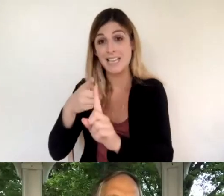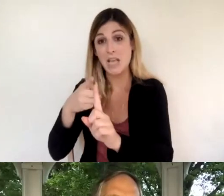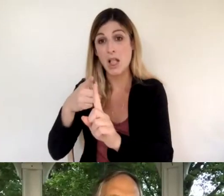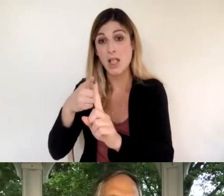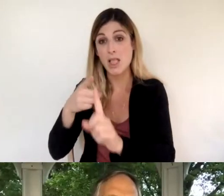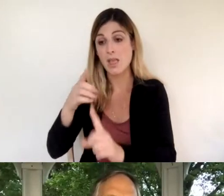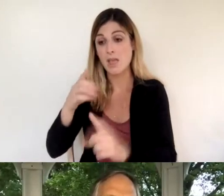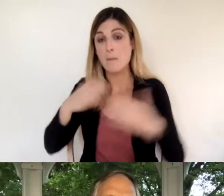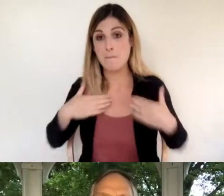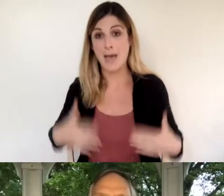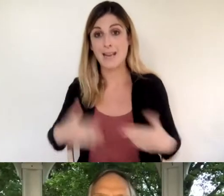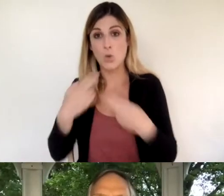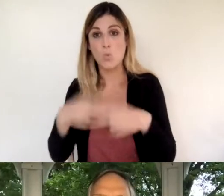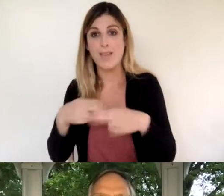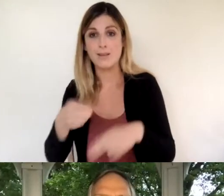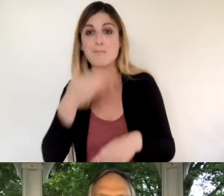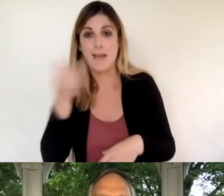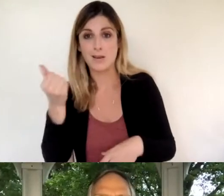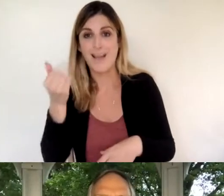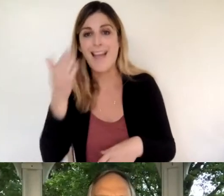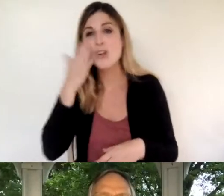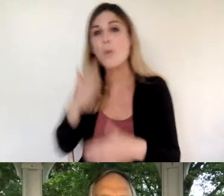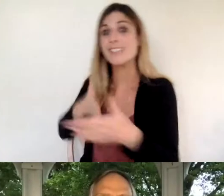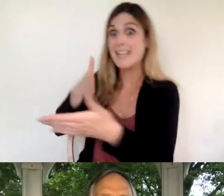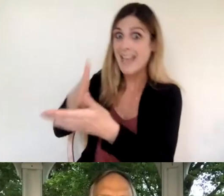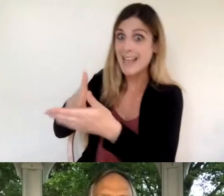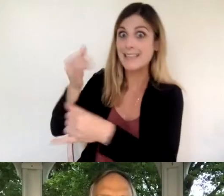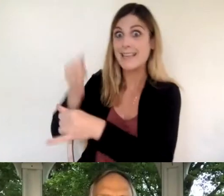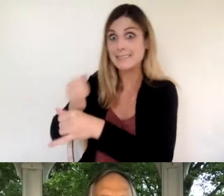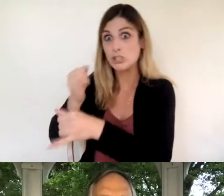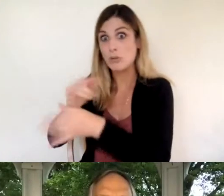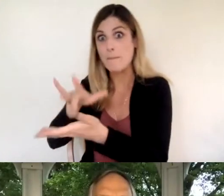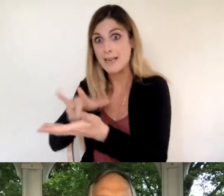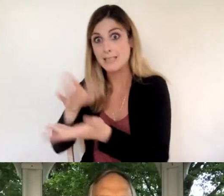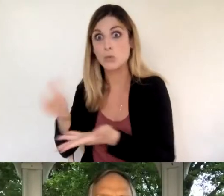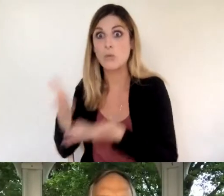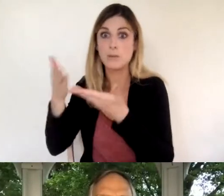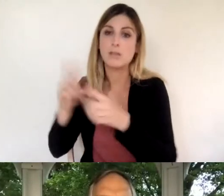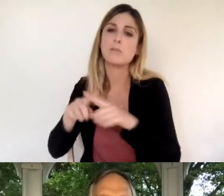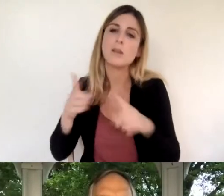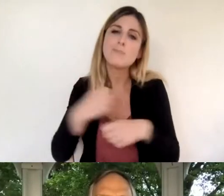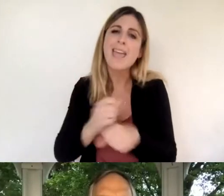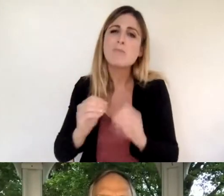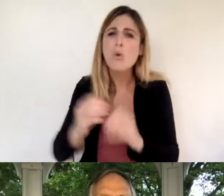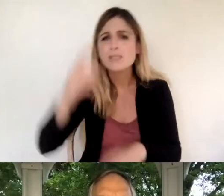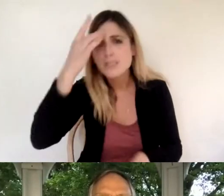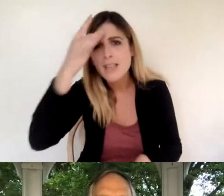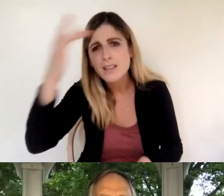is, even though that goes against what the Institute of Medicine says, I think that it makes a lot more sense and is a lot more